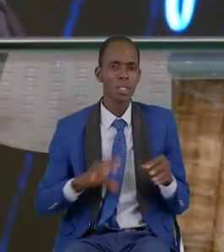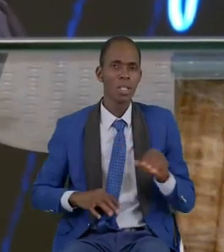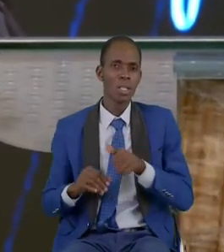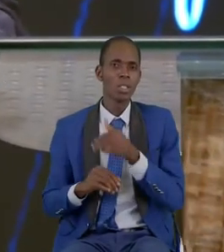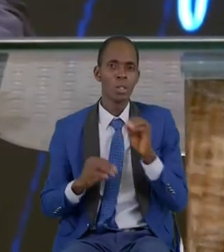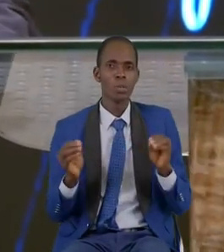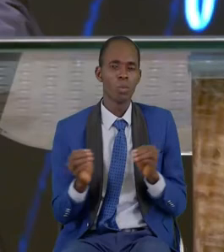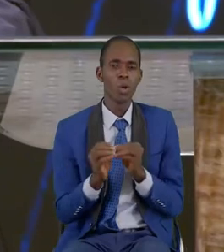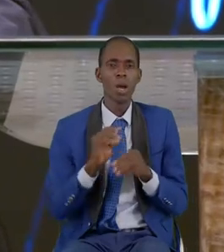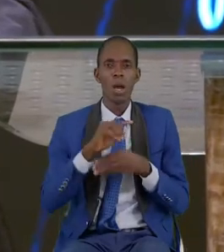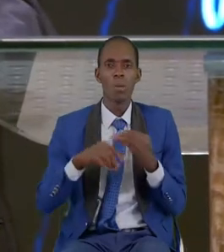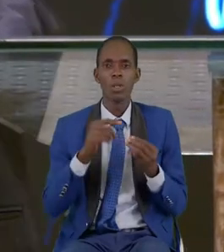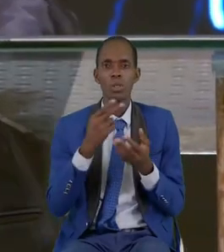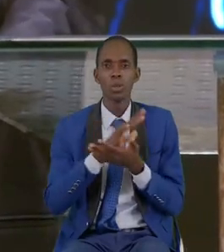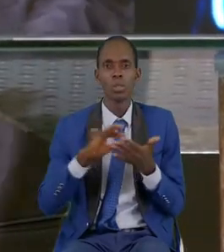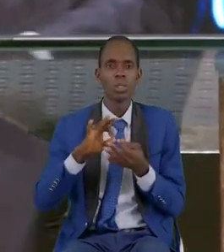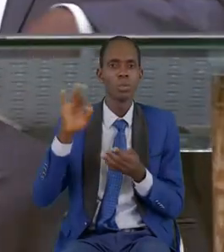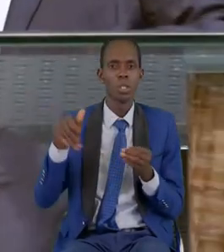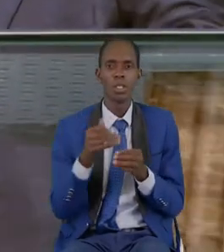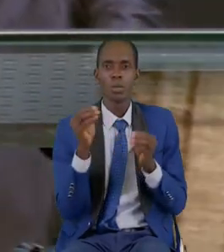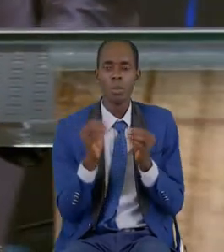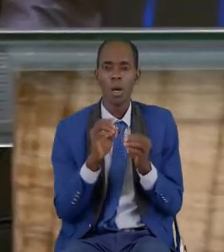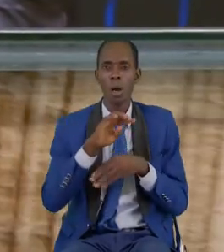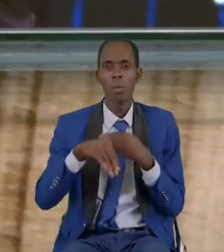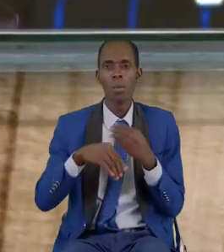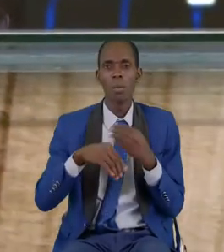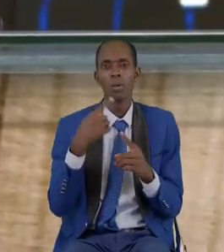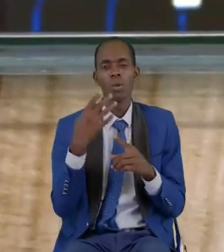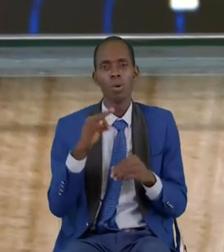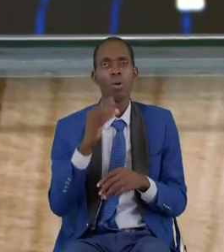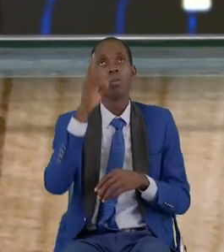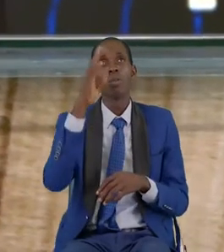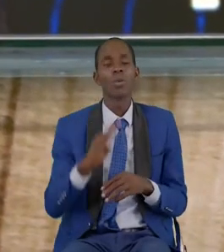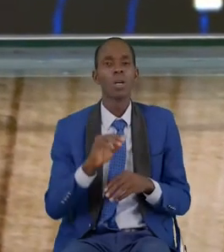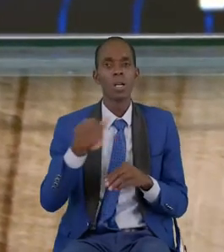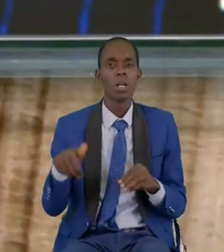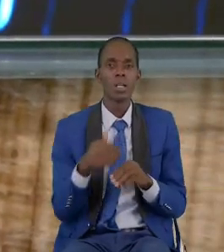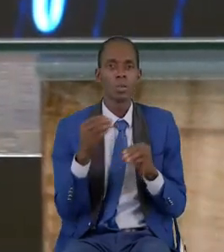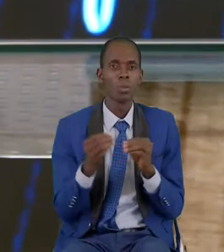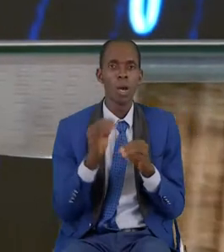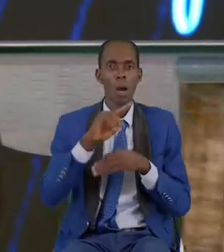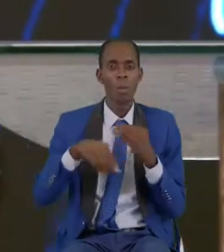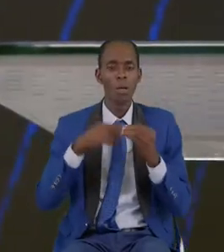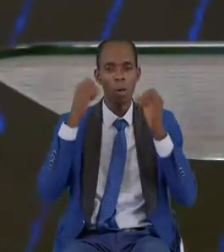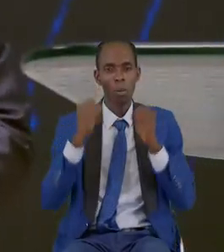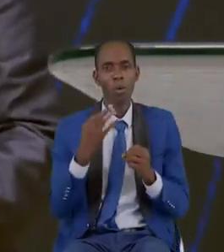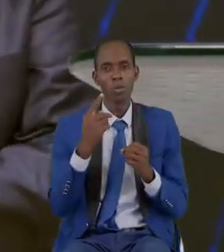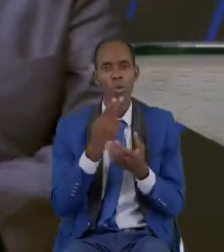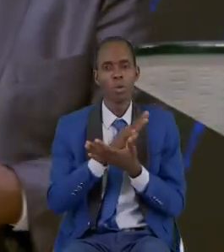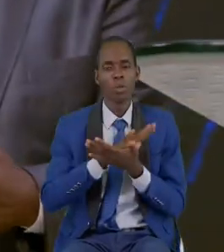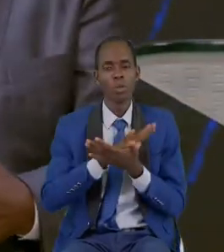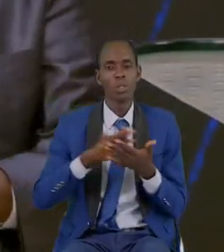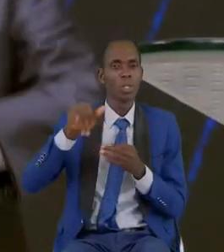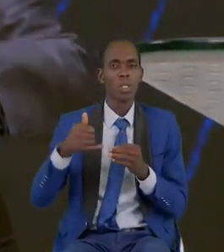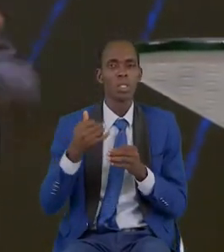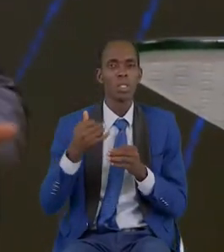anymore, about the word of God anymore, about the power of the Holy Ghost anymore. And all you're thinking about now,